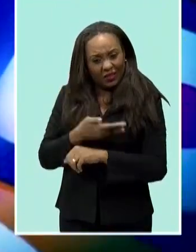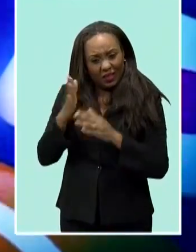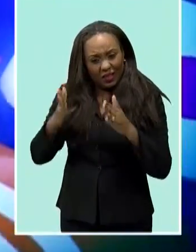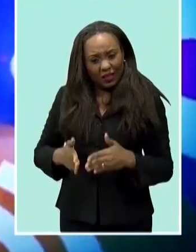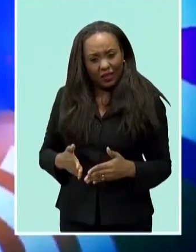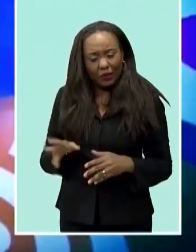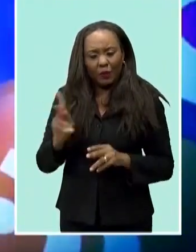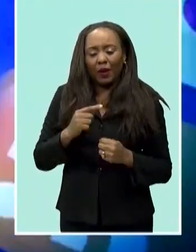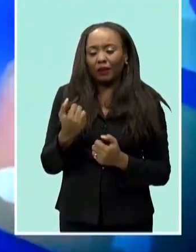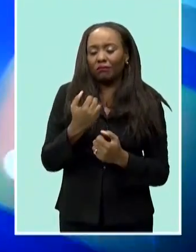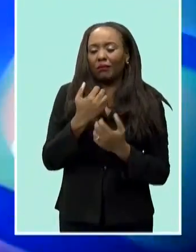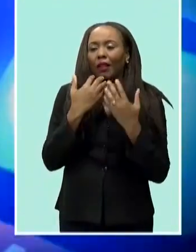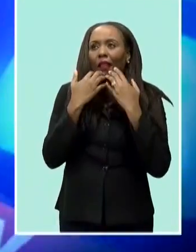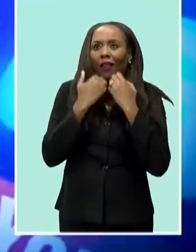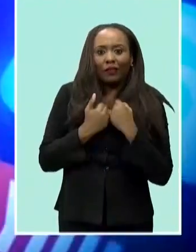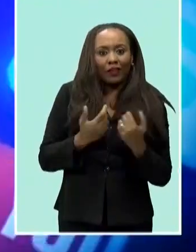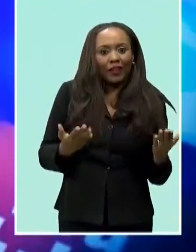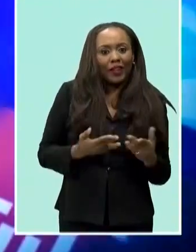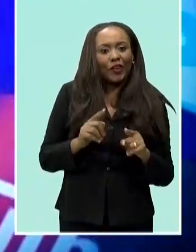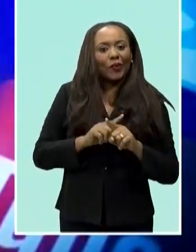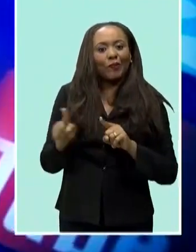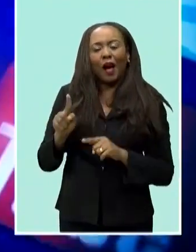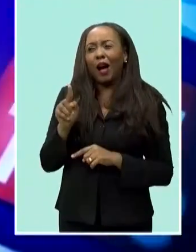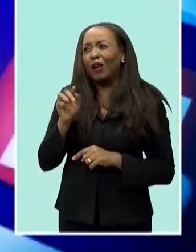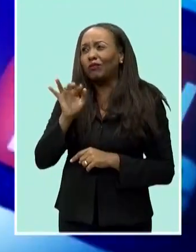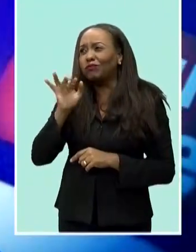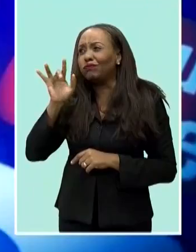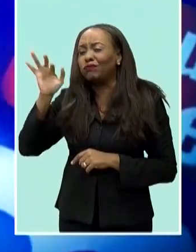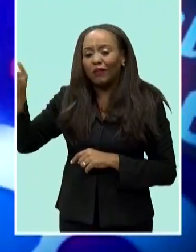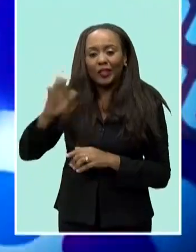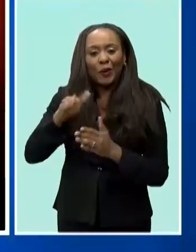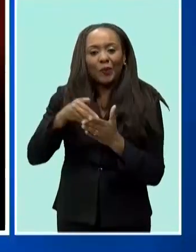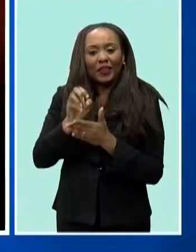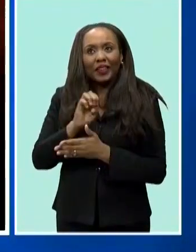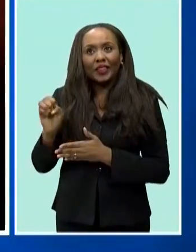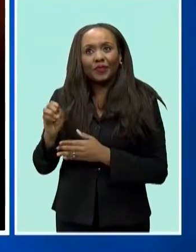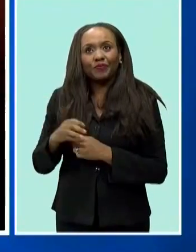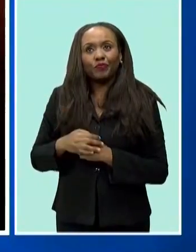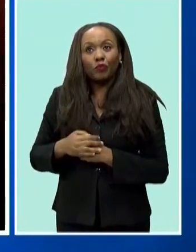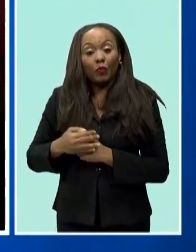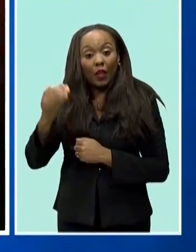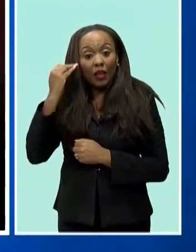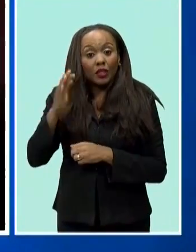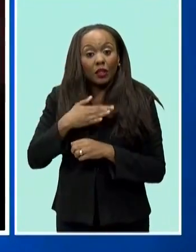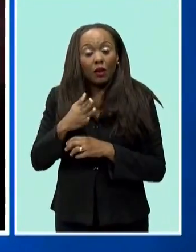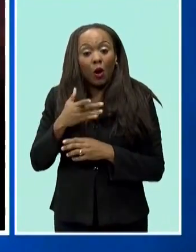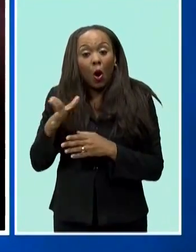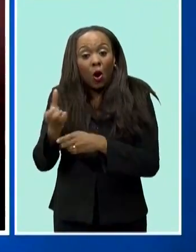fans in the east of Barbados, but in the Middle East as well.